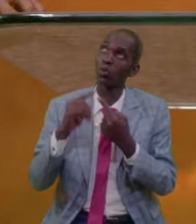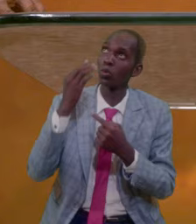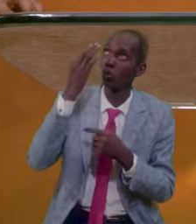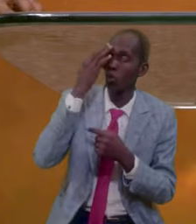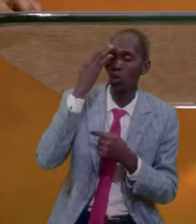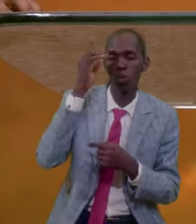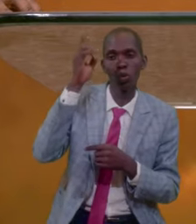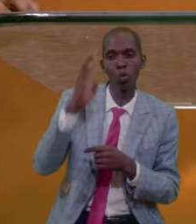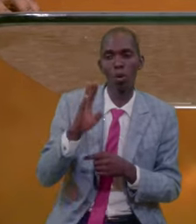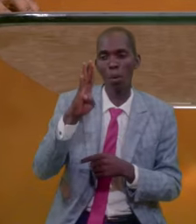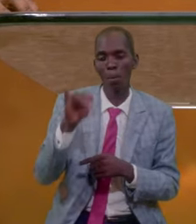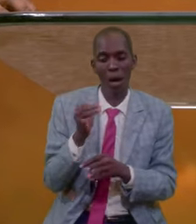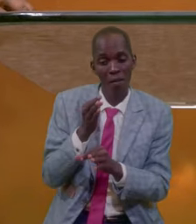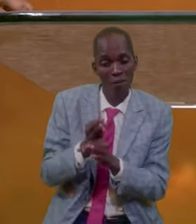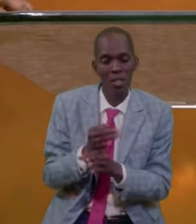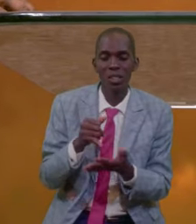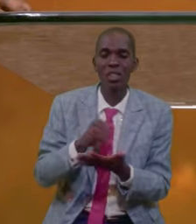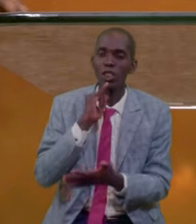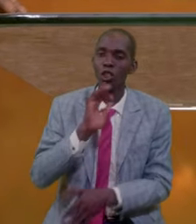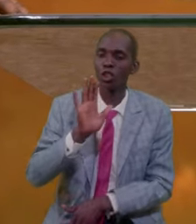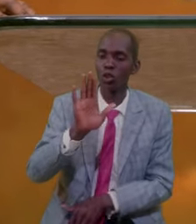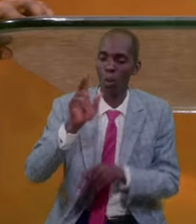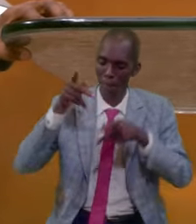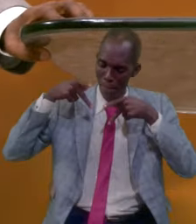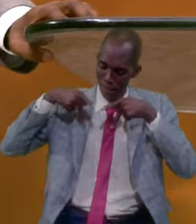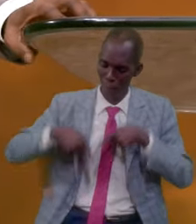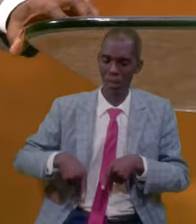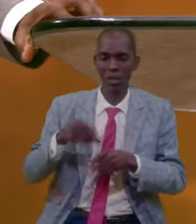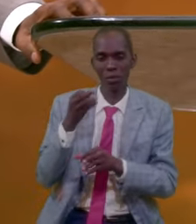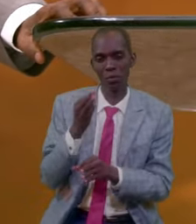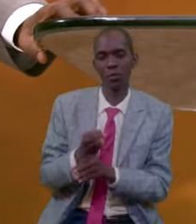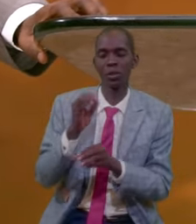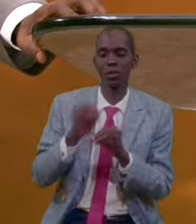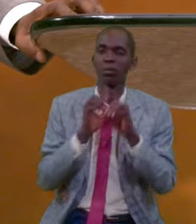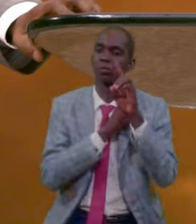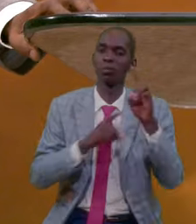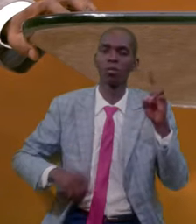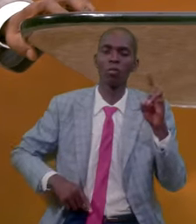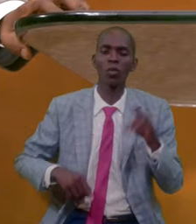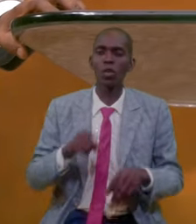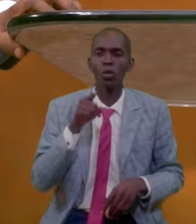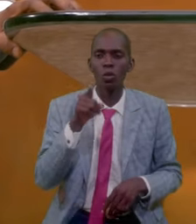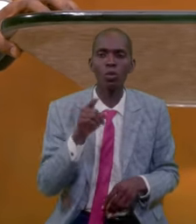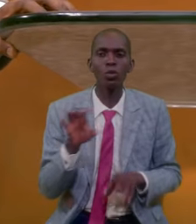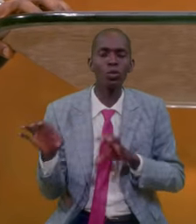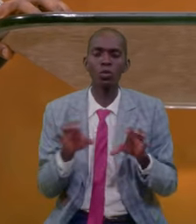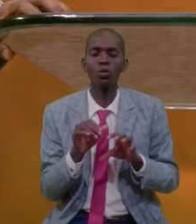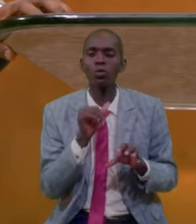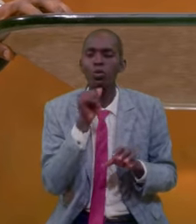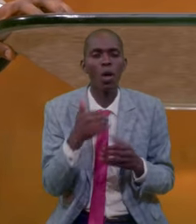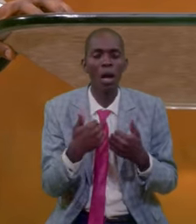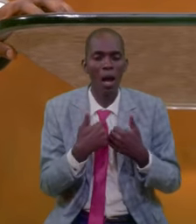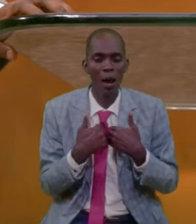faith, personal faith in the Lord. You didn't believe like with corporate